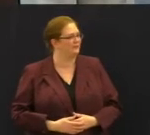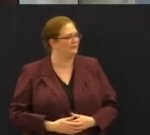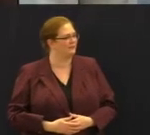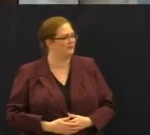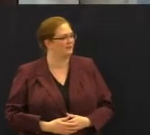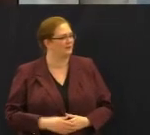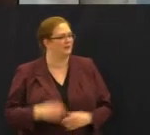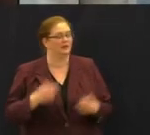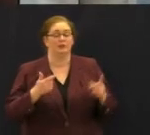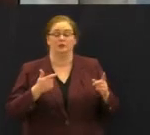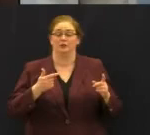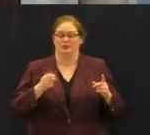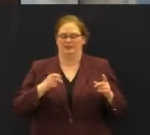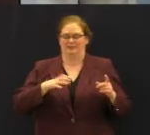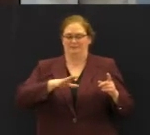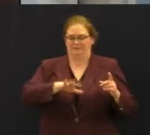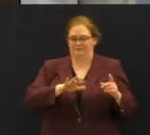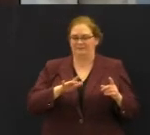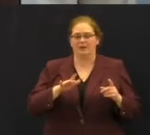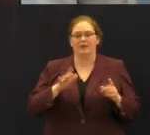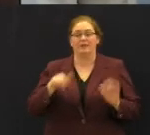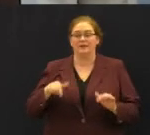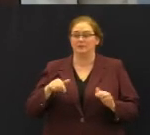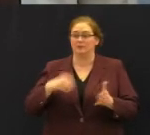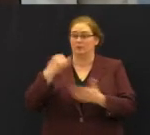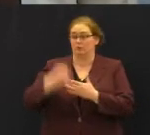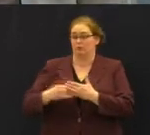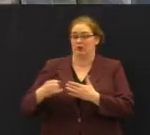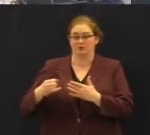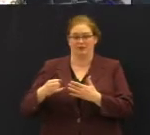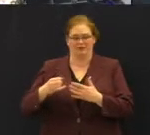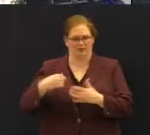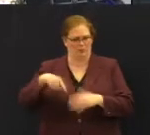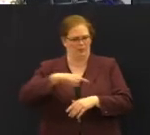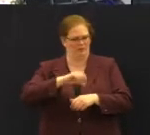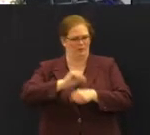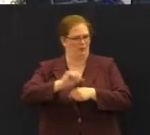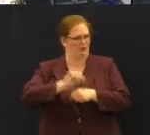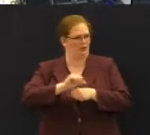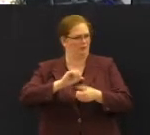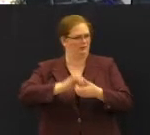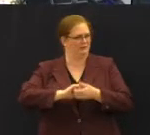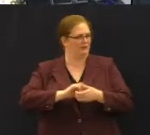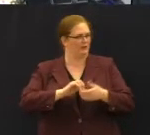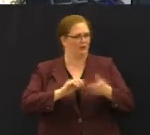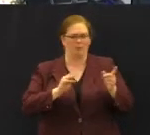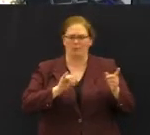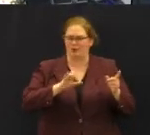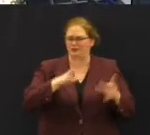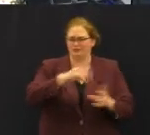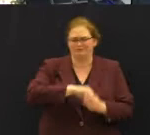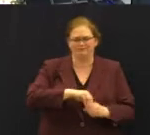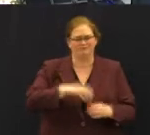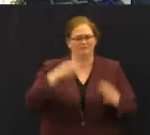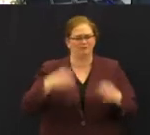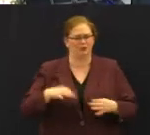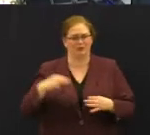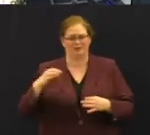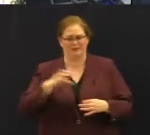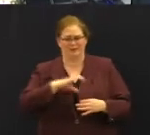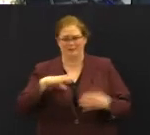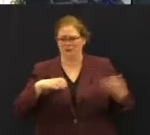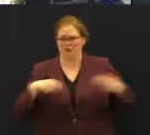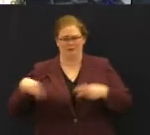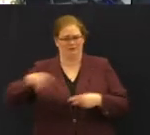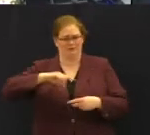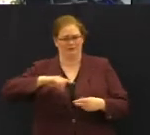I mean, this has been a project that we worked on together. Margie was a big part of it, and certainly my fellow commissioners here. I mean,